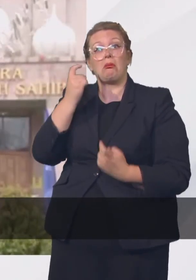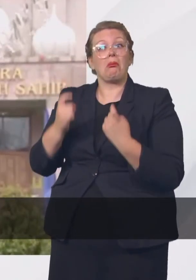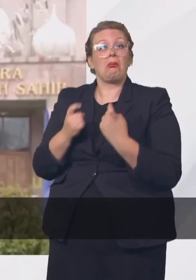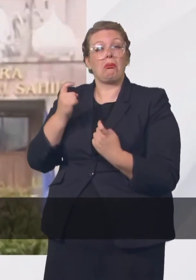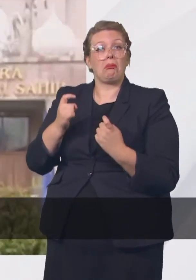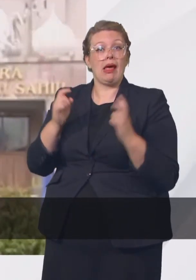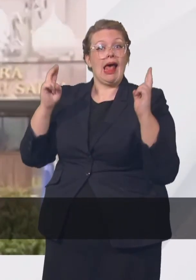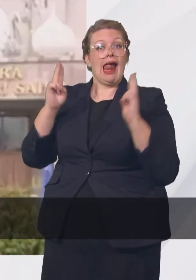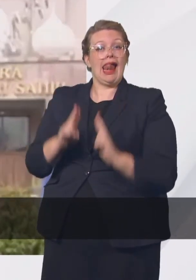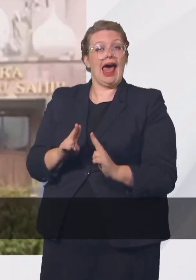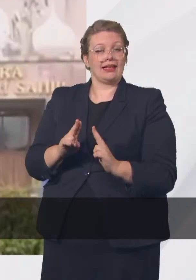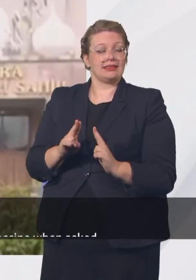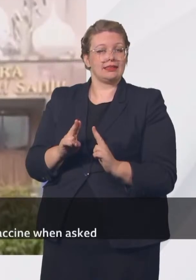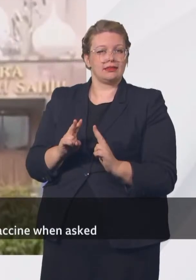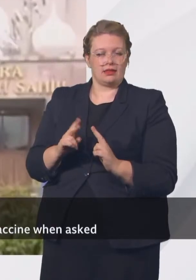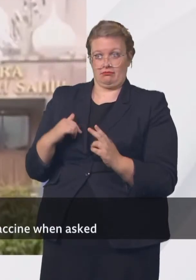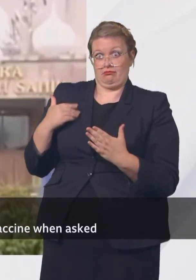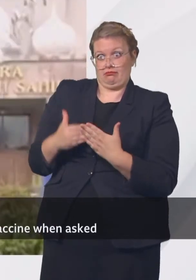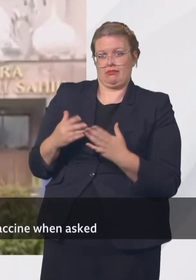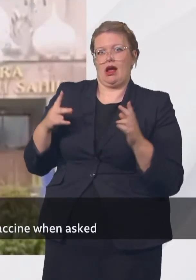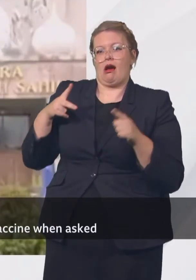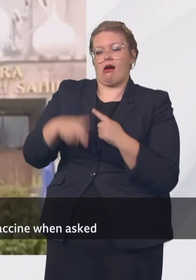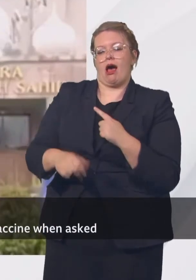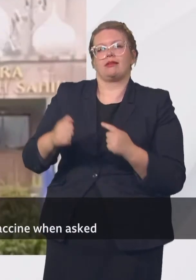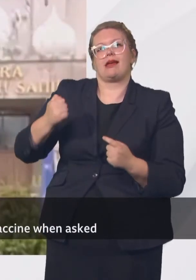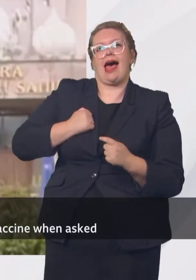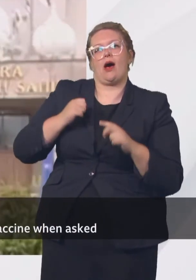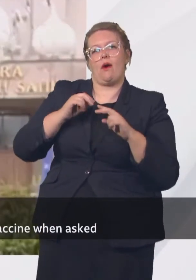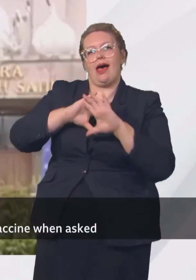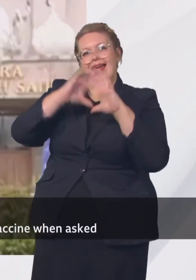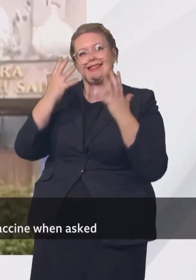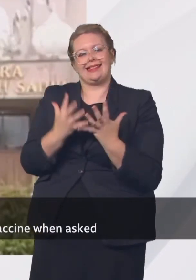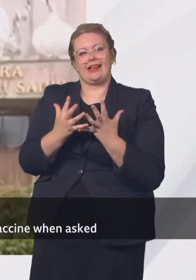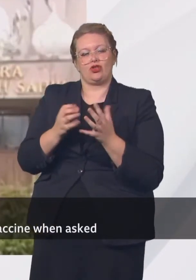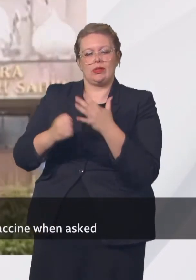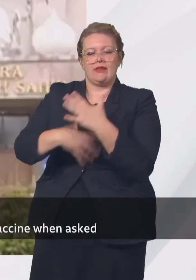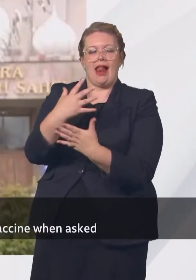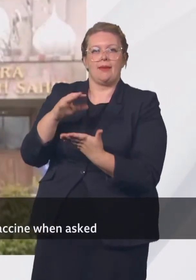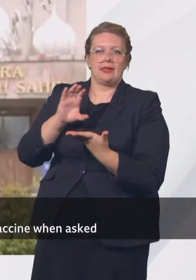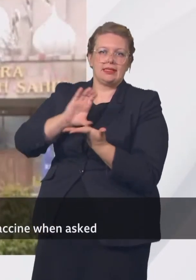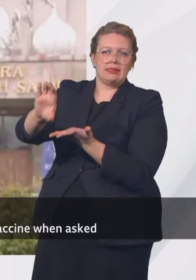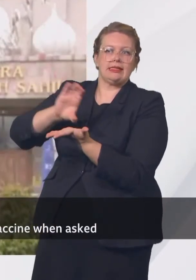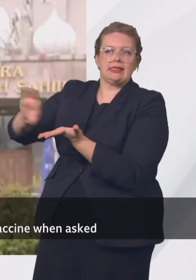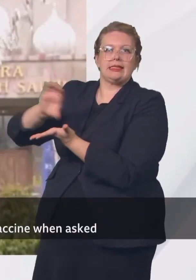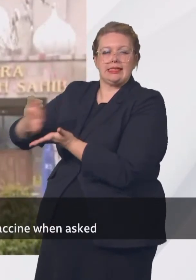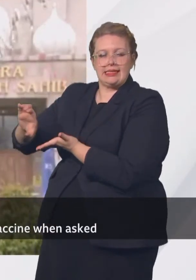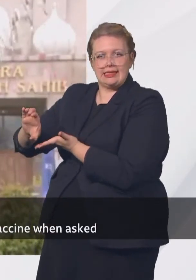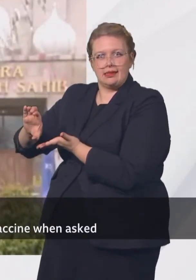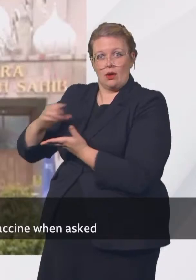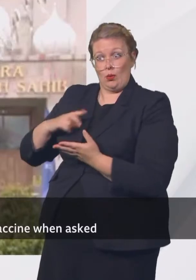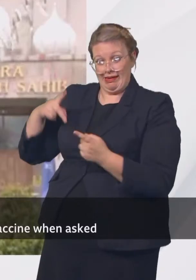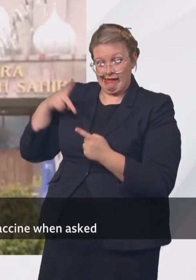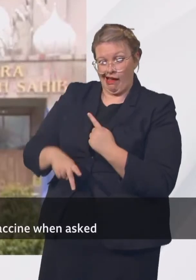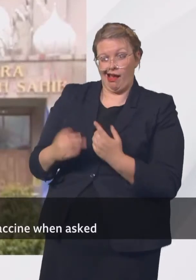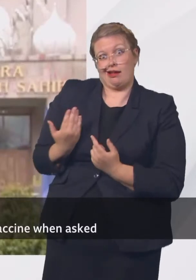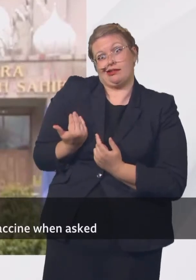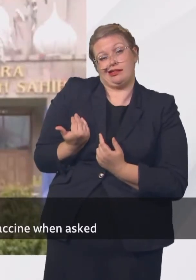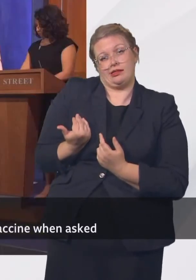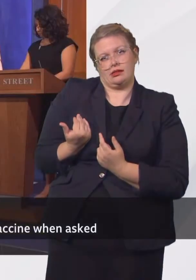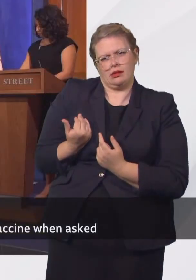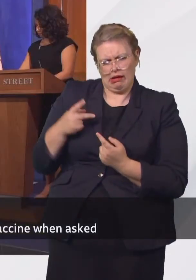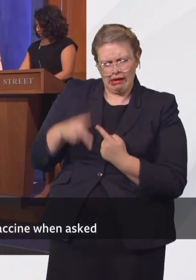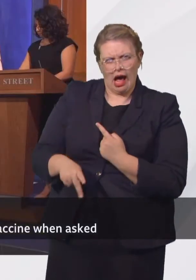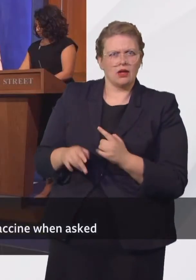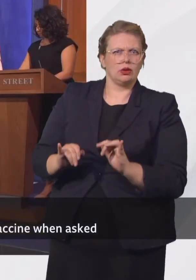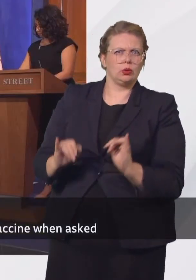the international development budget, which could also have drastic impact on the impact of COVID in the world's poorest countries?